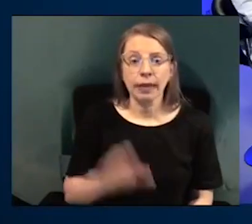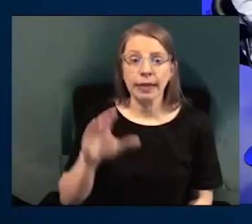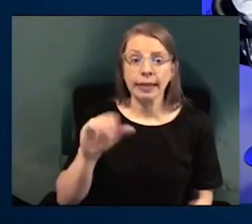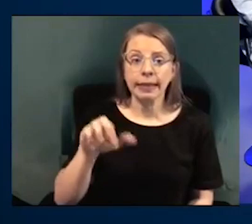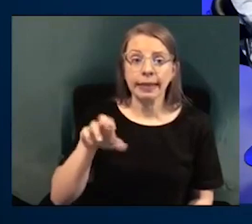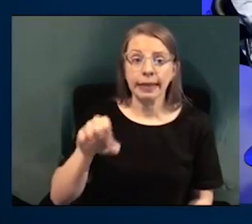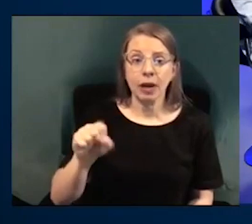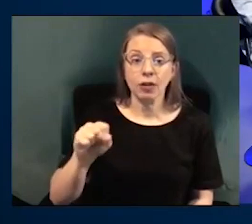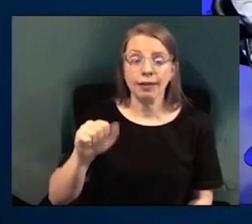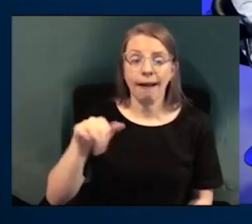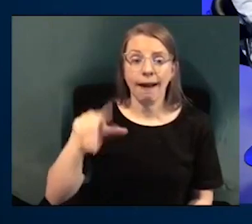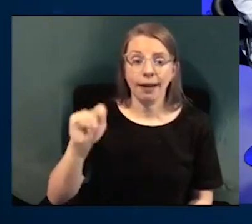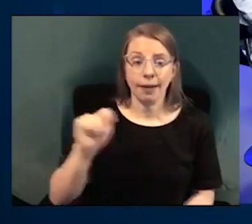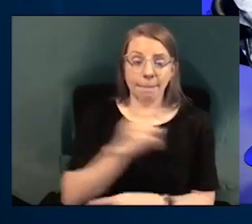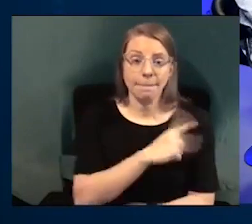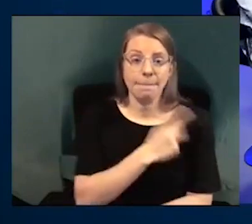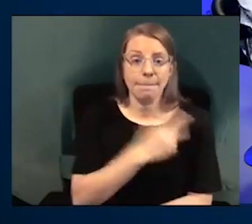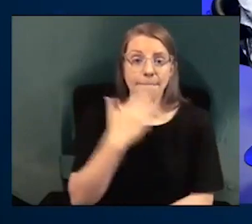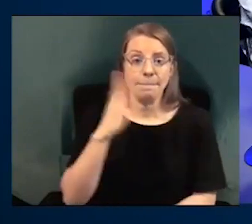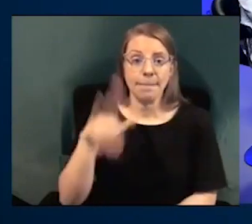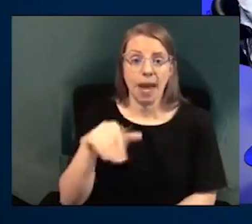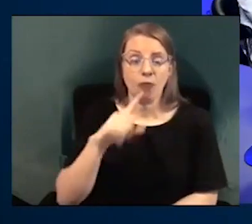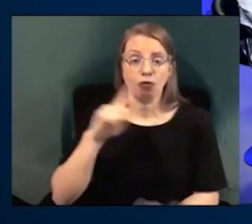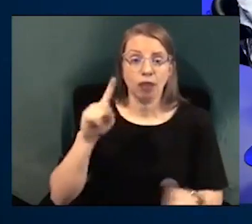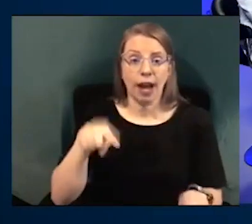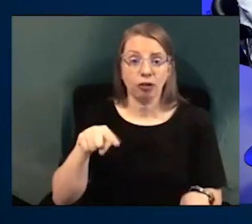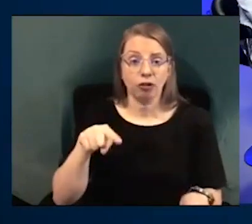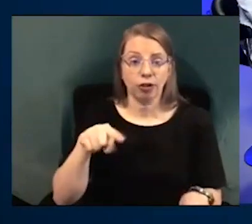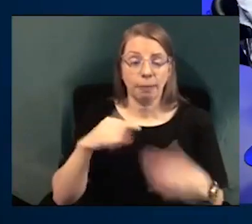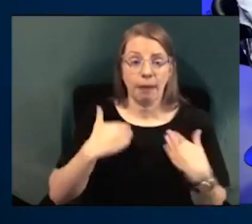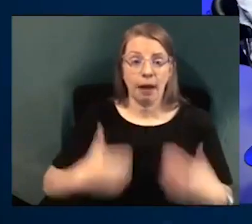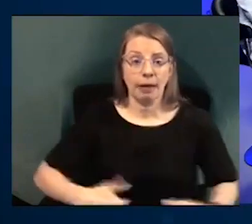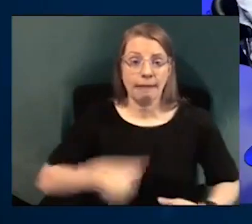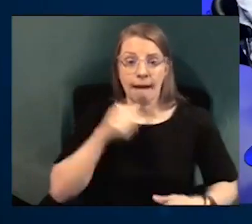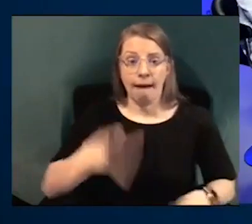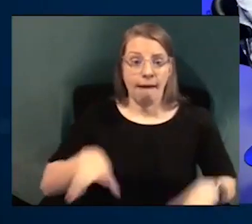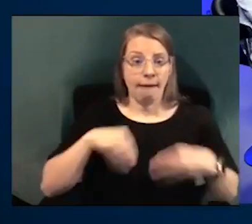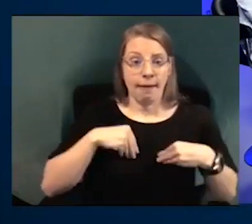who had a bad reaction to the COVID vaccine and had to be hospitalized?